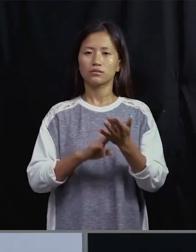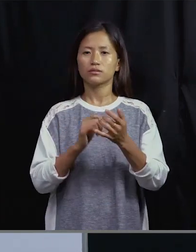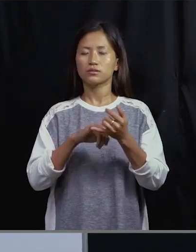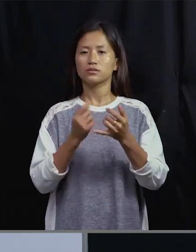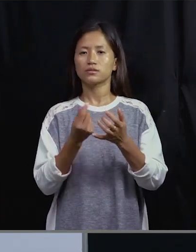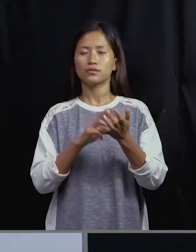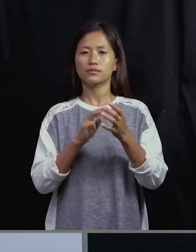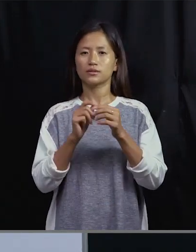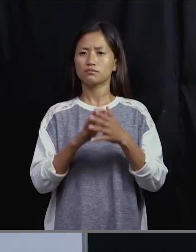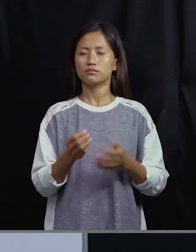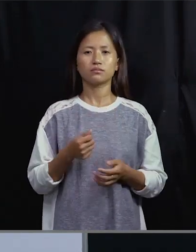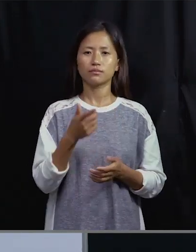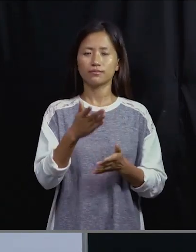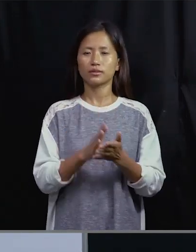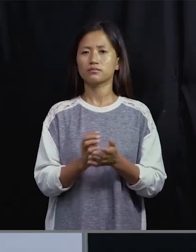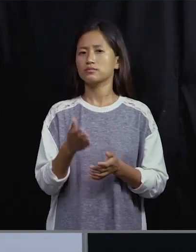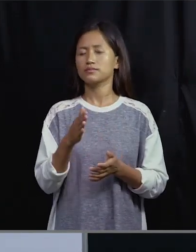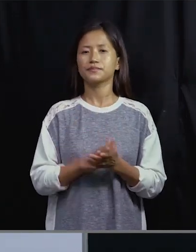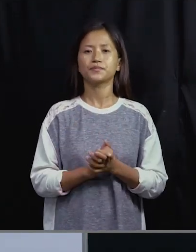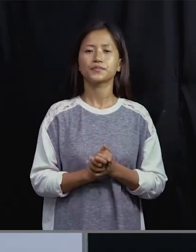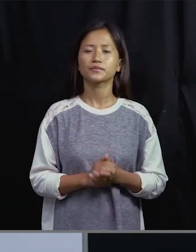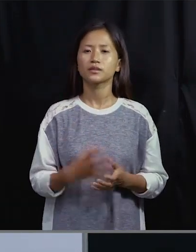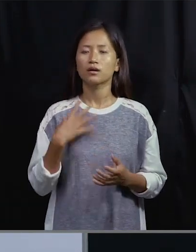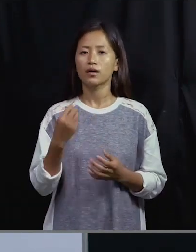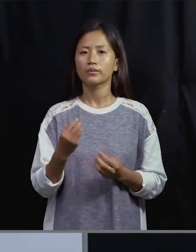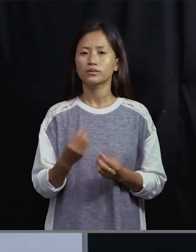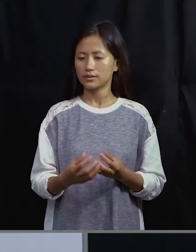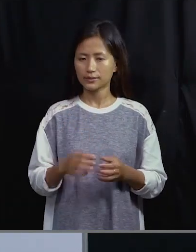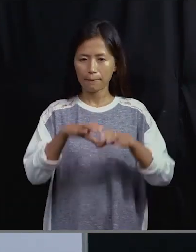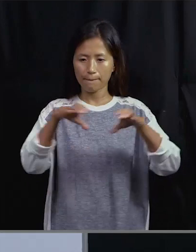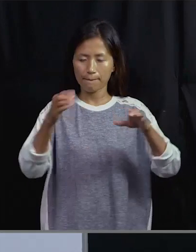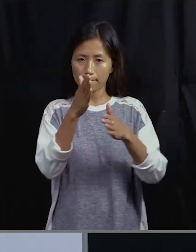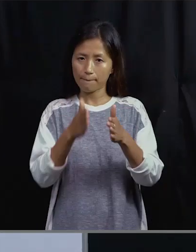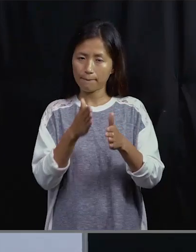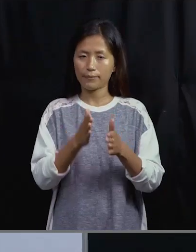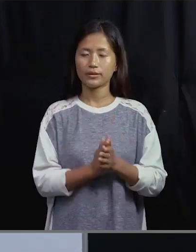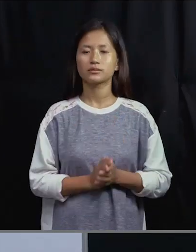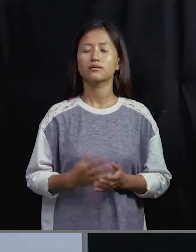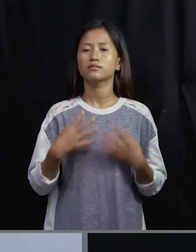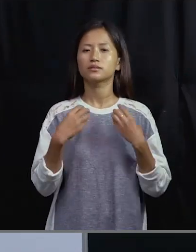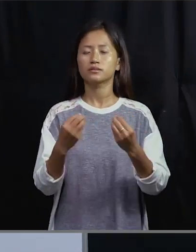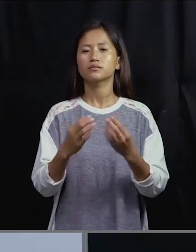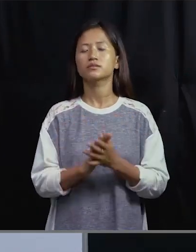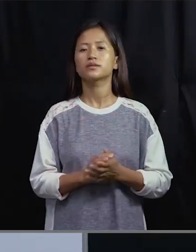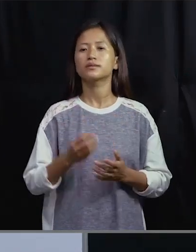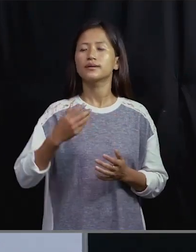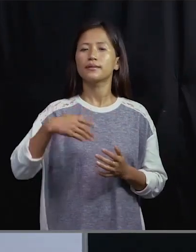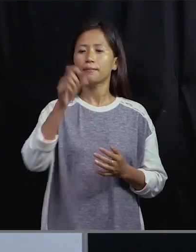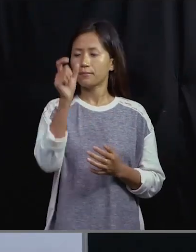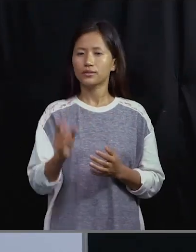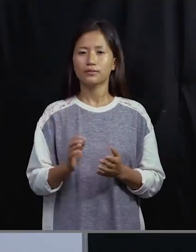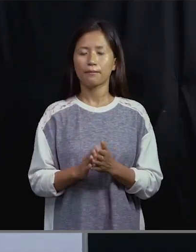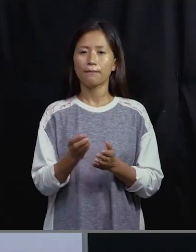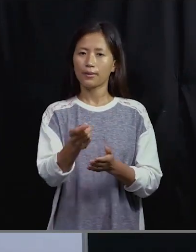buy these goods, okay? For example, I want to eat bread. So I will go and then, as a consumer, I will go and buy